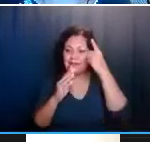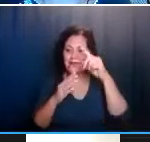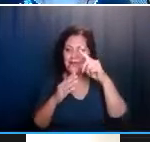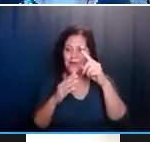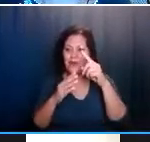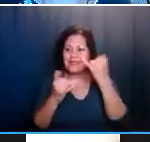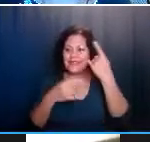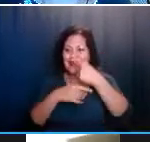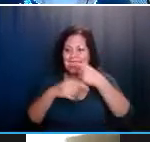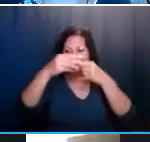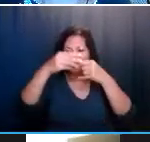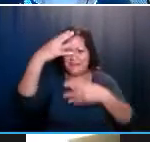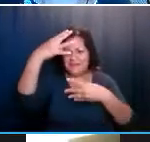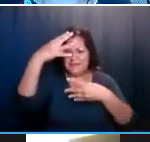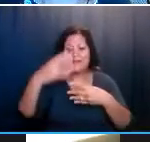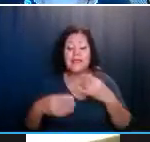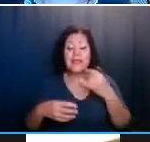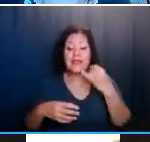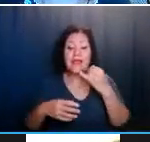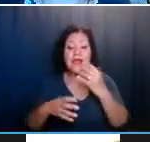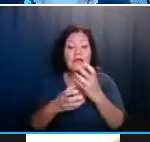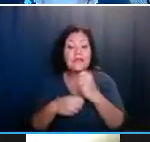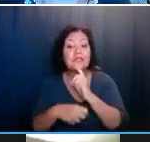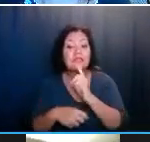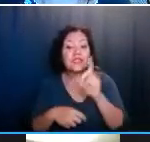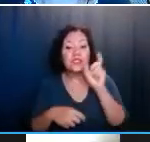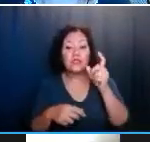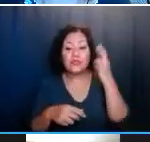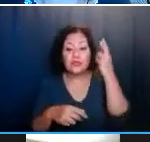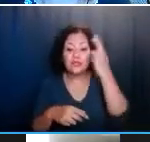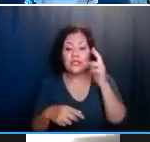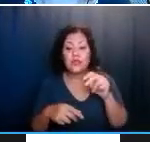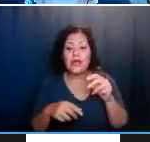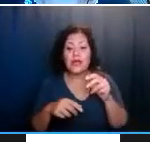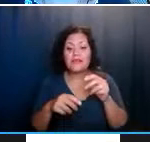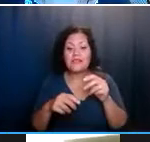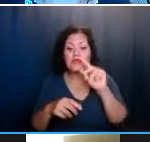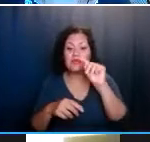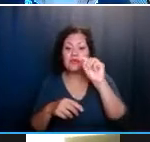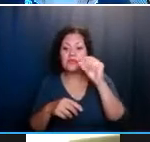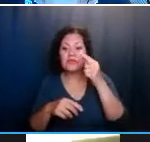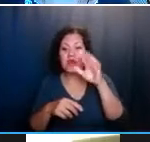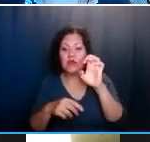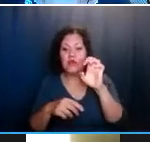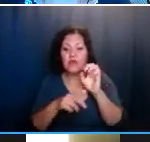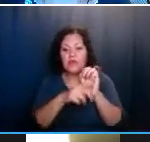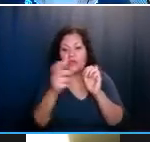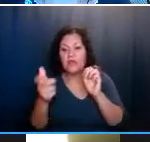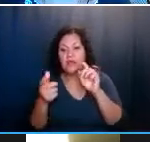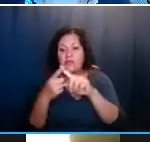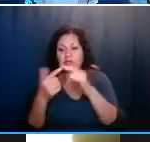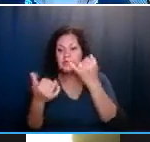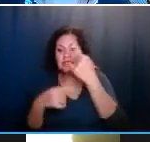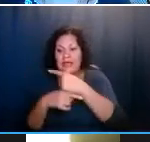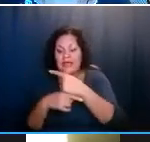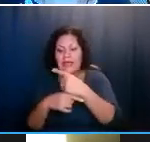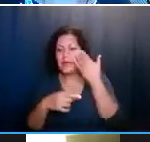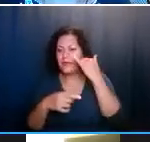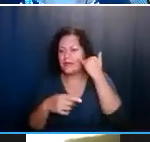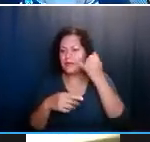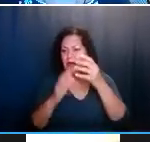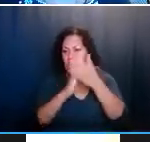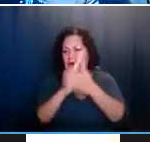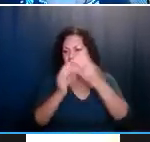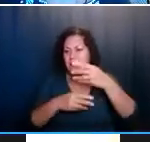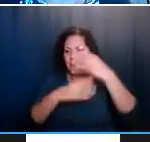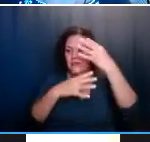do want to make sure that you realize you need to toggle over to today. I don't know if it will automatically pull up Friday or not, but we are